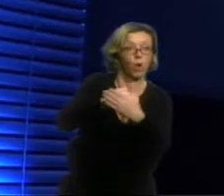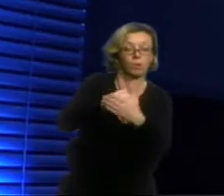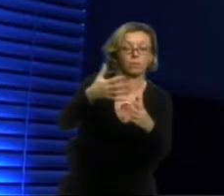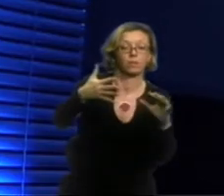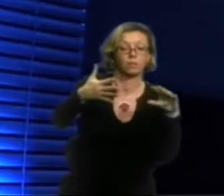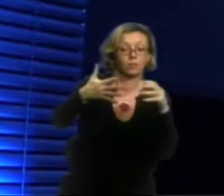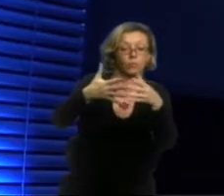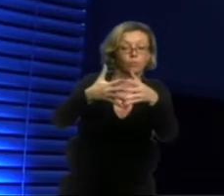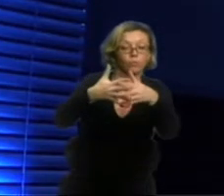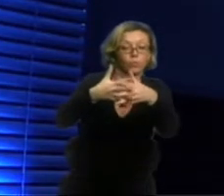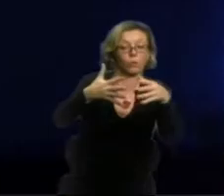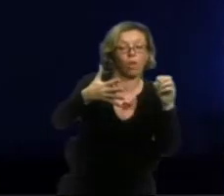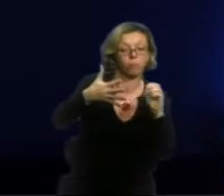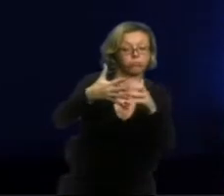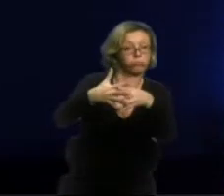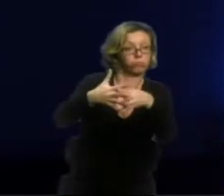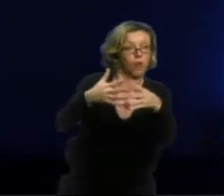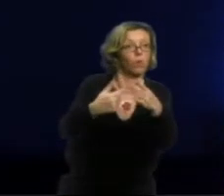the polarized light.